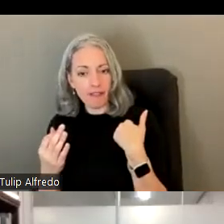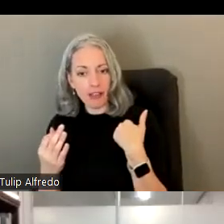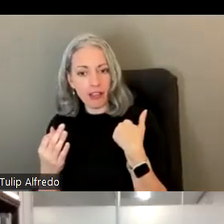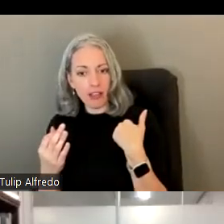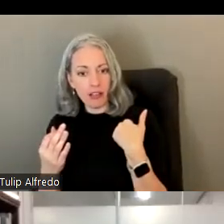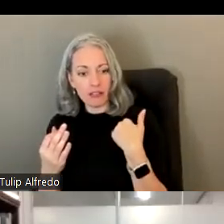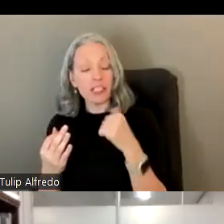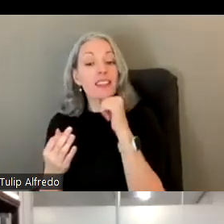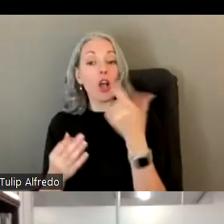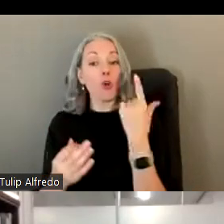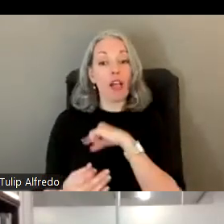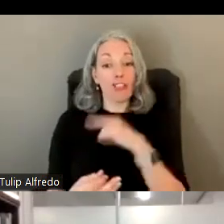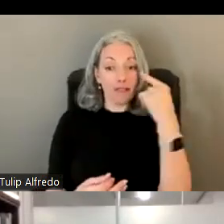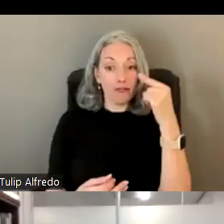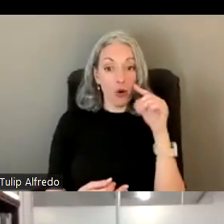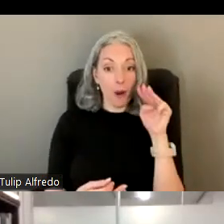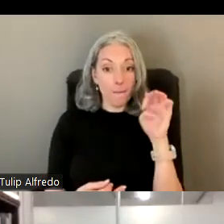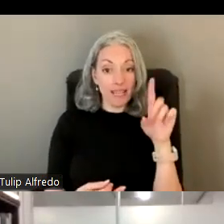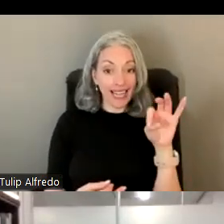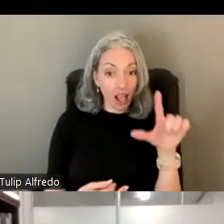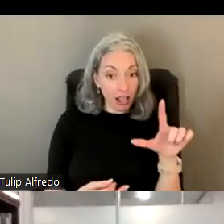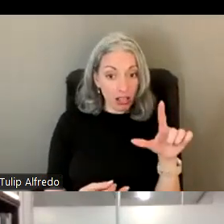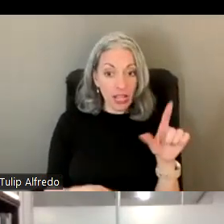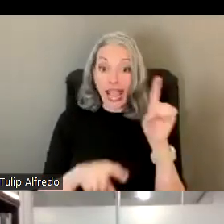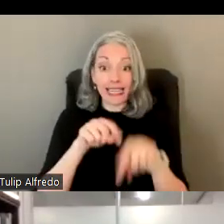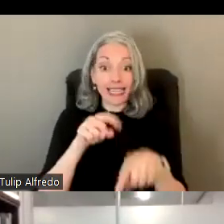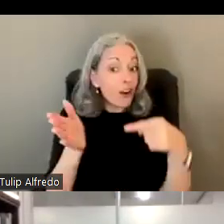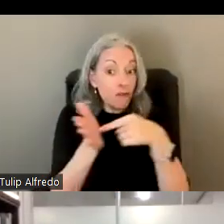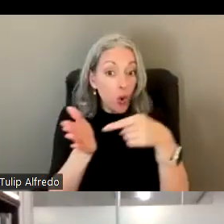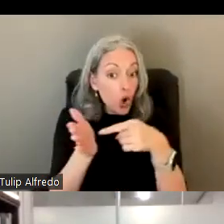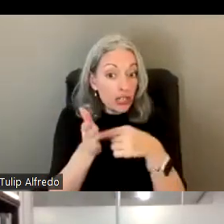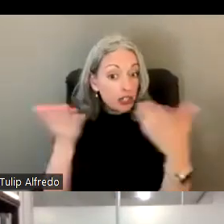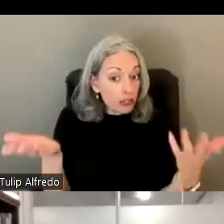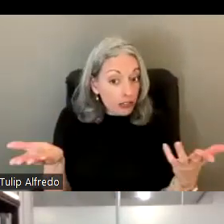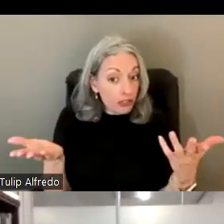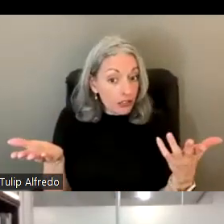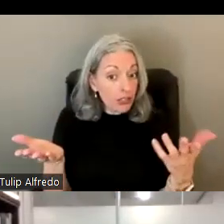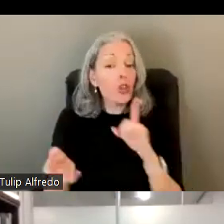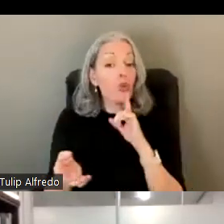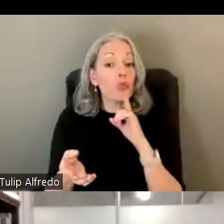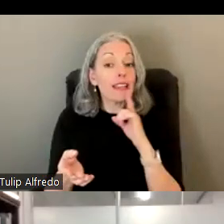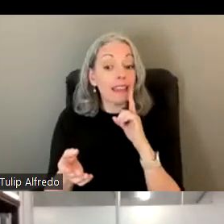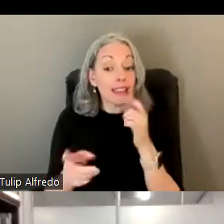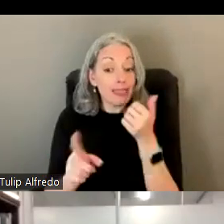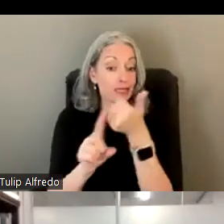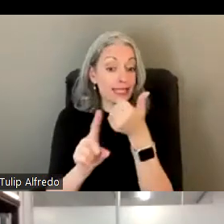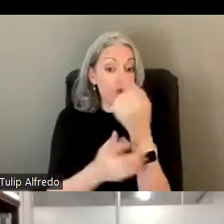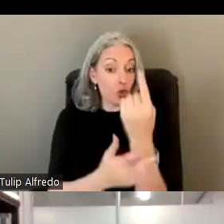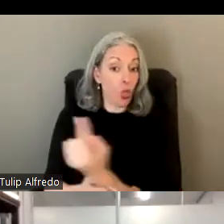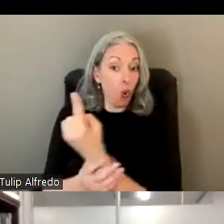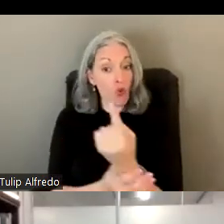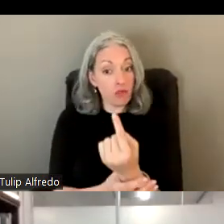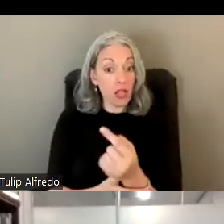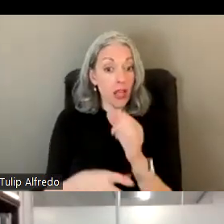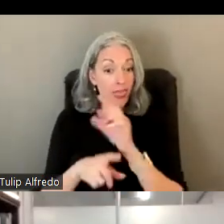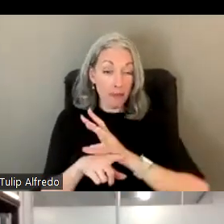qualify for Medi-Cal and not enough to comfortably pay for any of this, and right now are just pretty much on their own. It would be amazing if